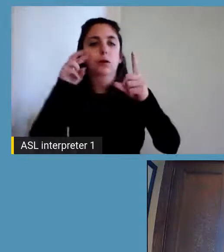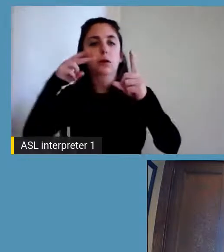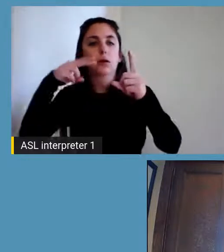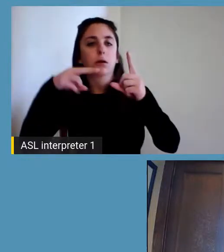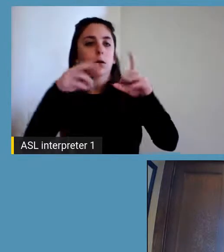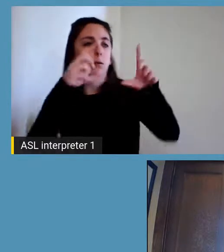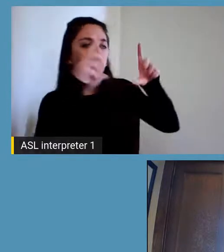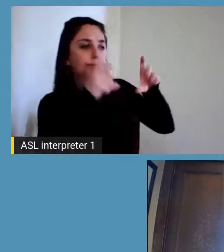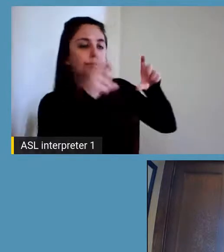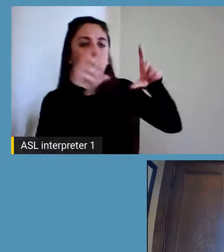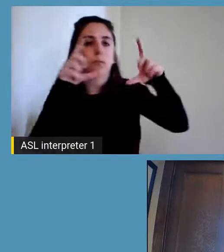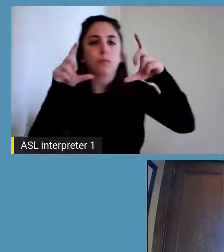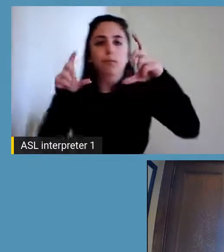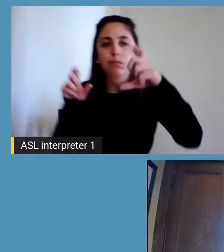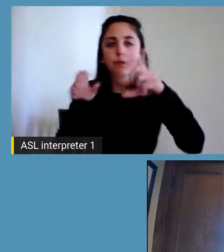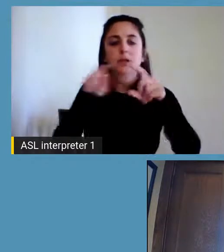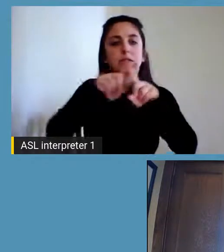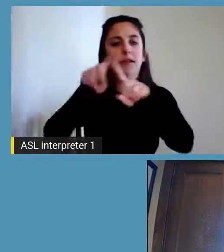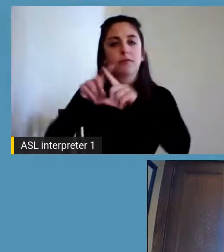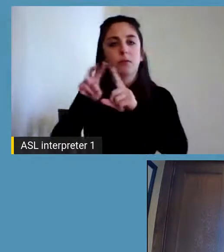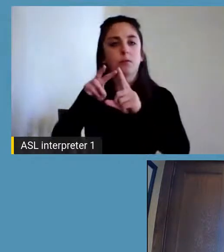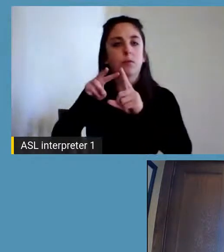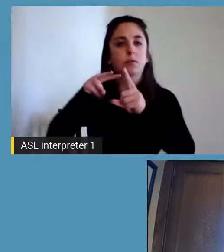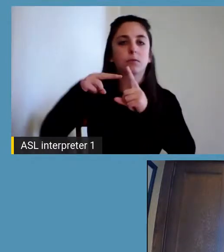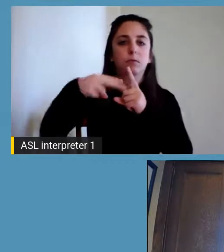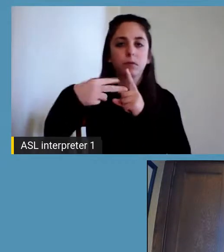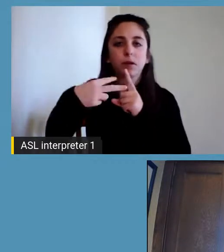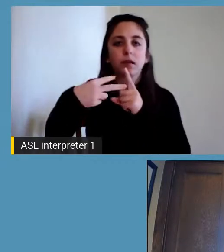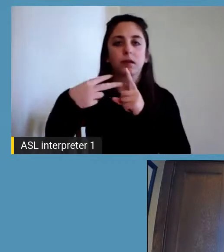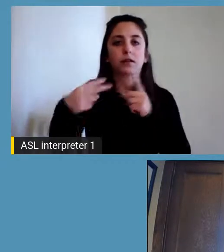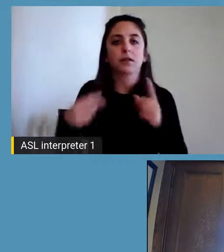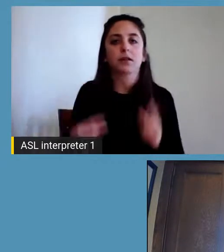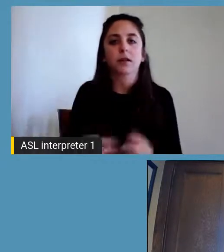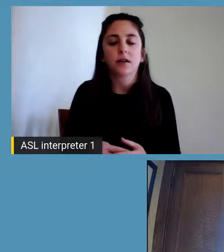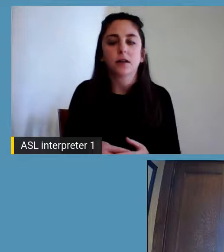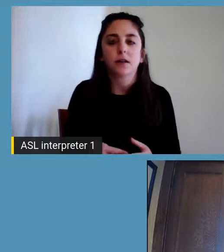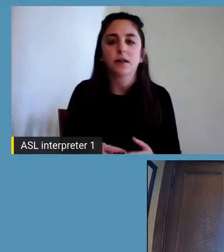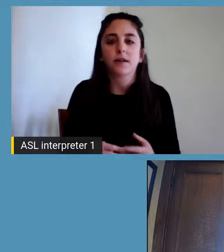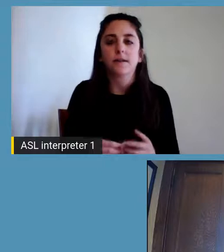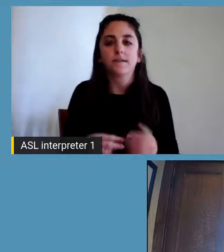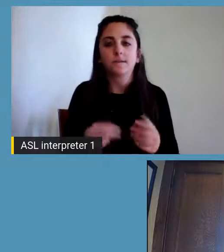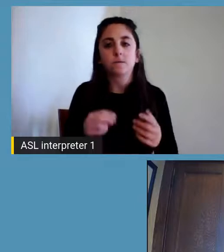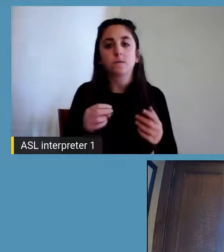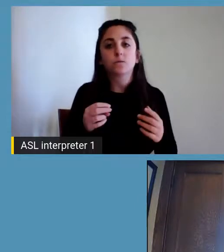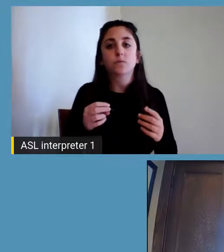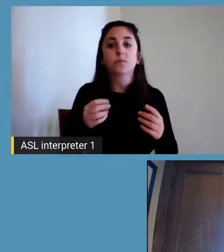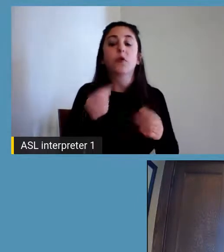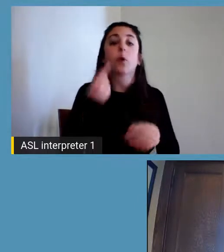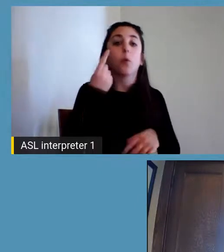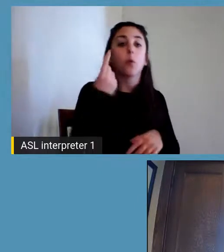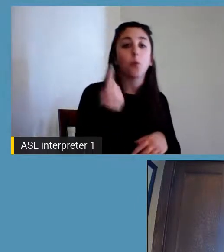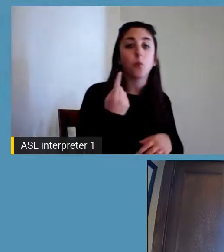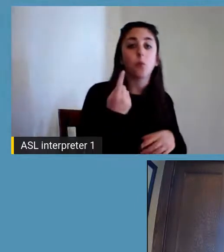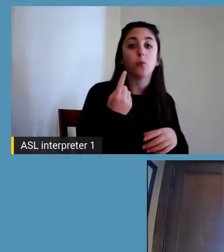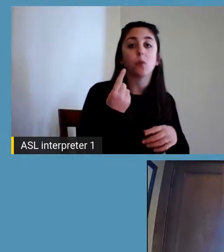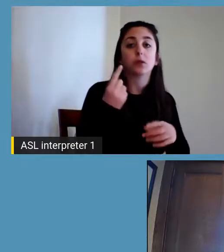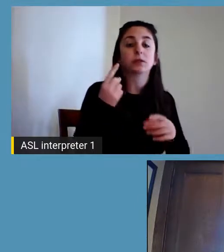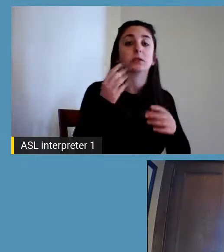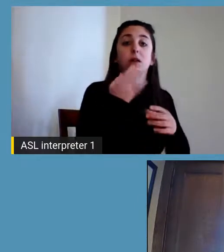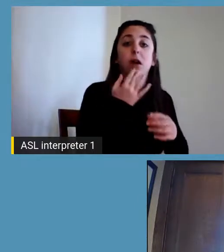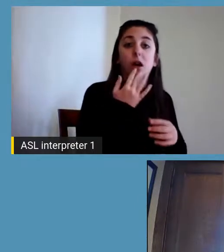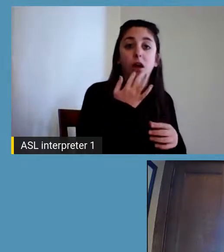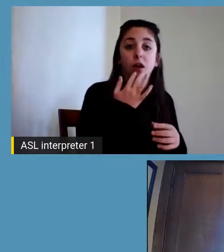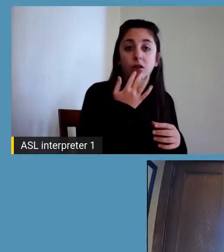depth of where the photography is. So that's how LiDAR works, is that you have one capturing the color